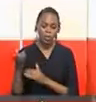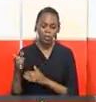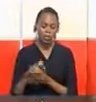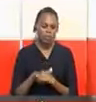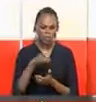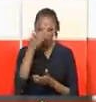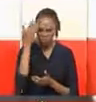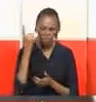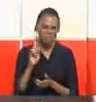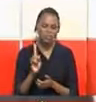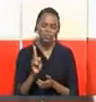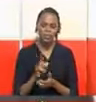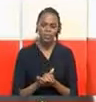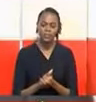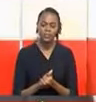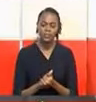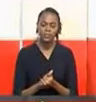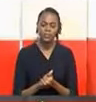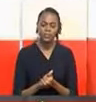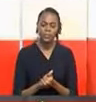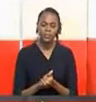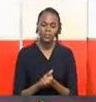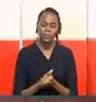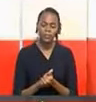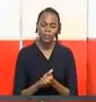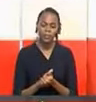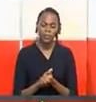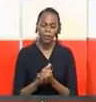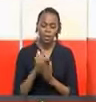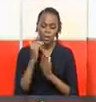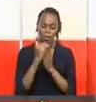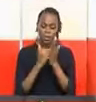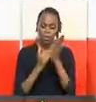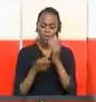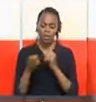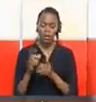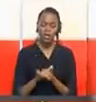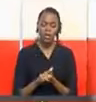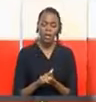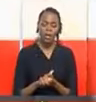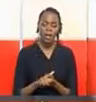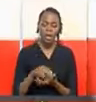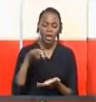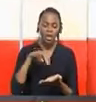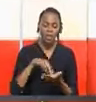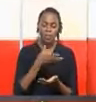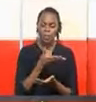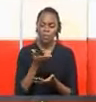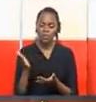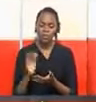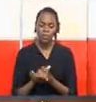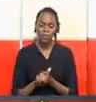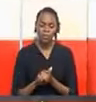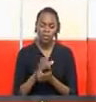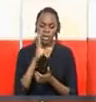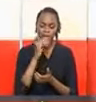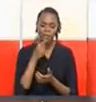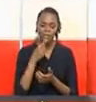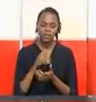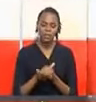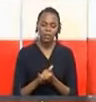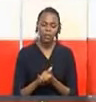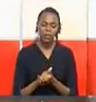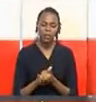before. About halfway through the program, he got up in front of everyone after my co-host announced he was going